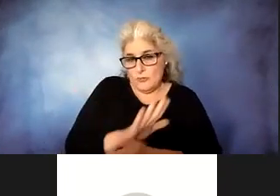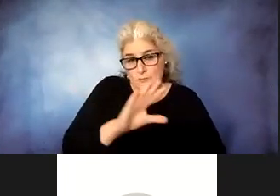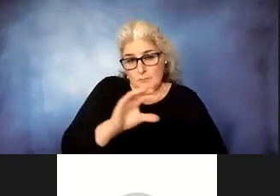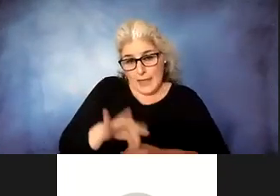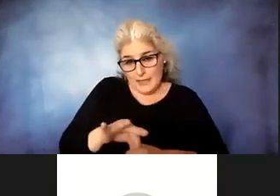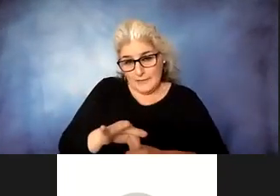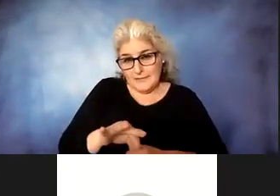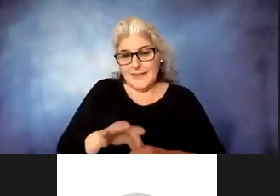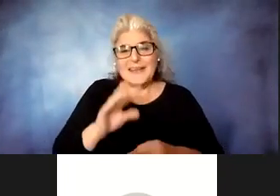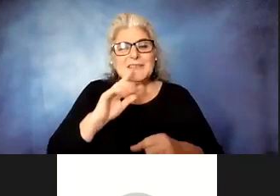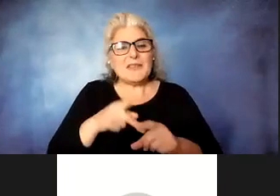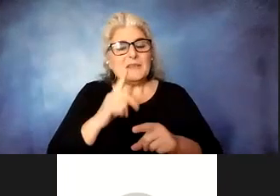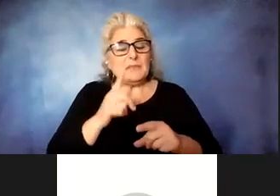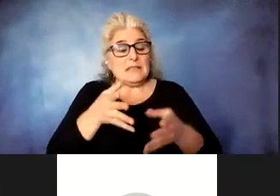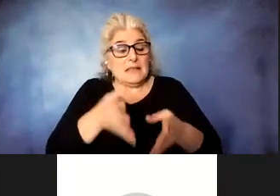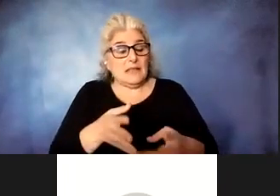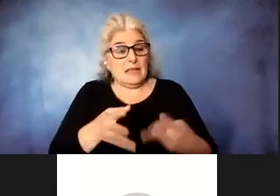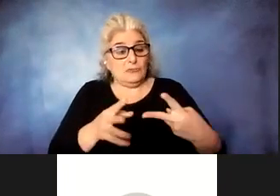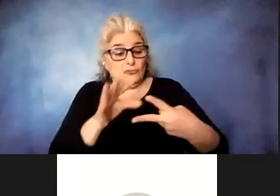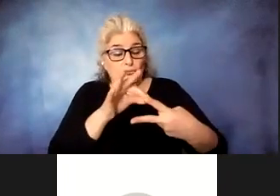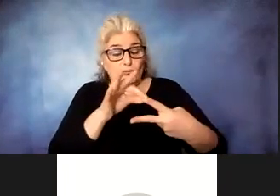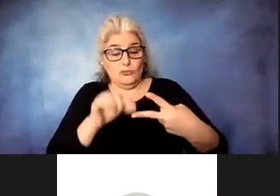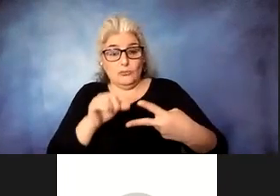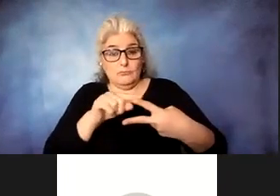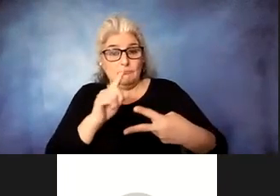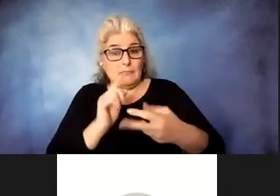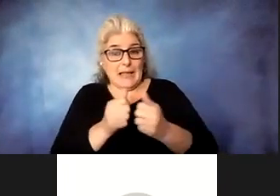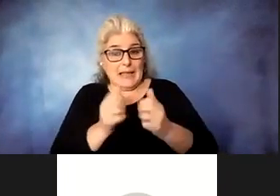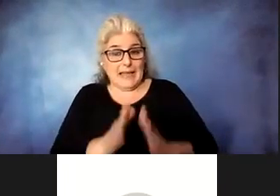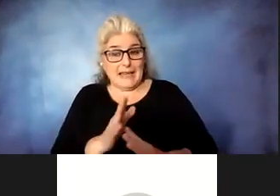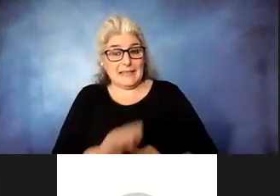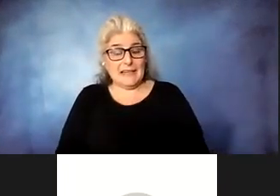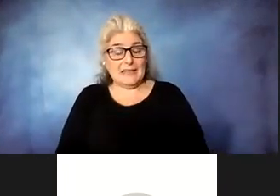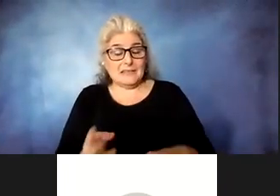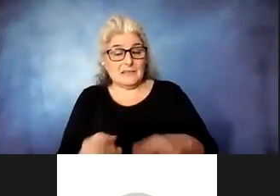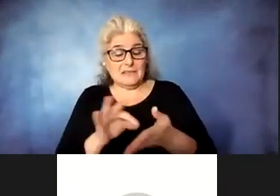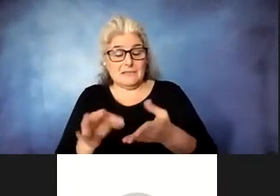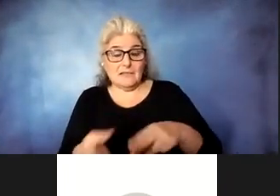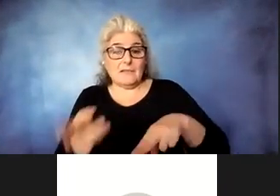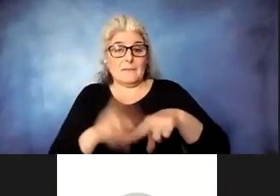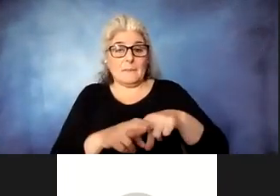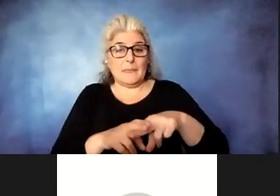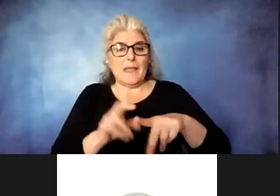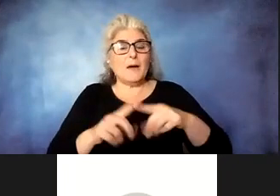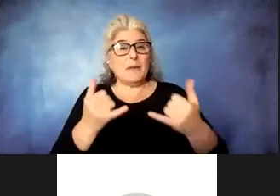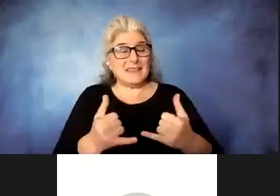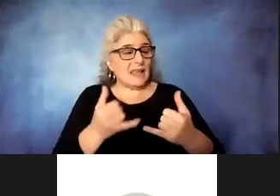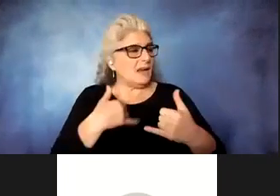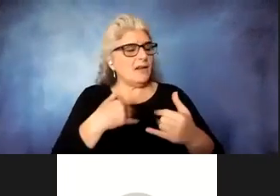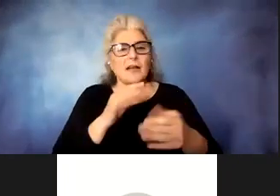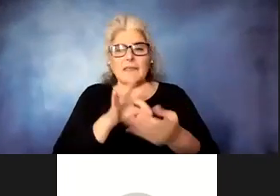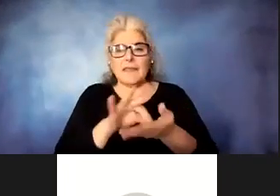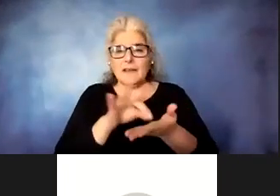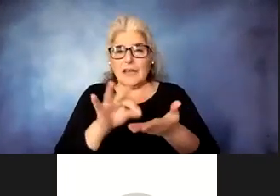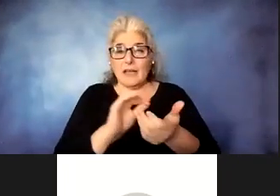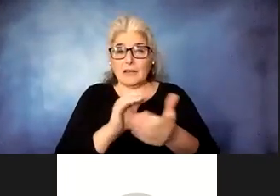totals for our 2 remaining candidates, A and B, and the counting process is now over because there are 2 remaining candidates